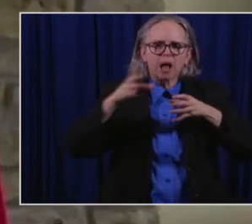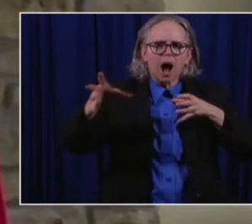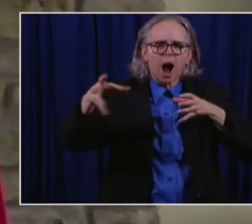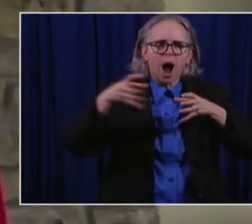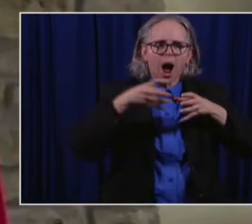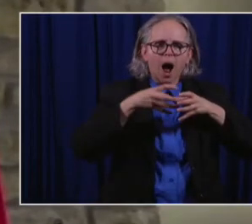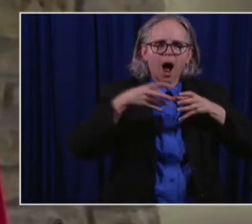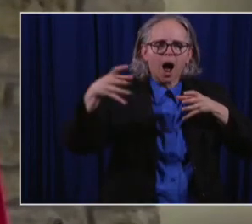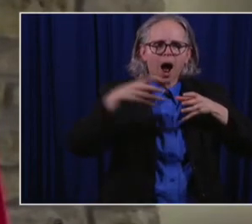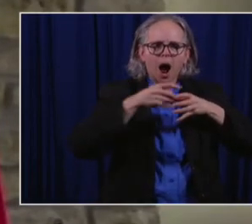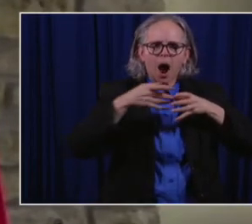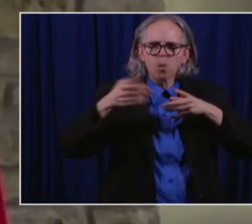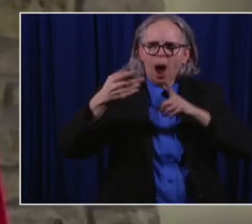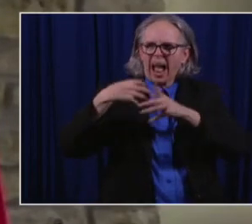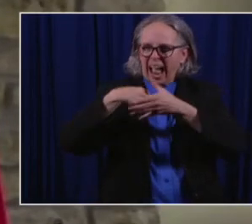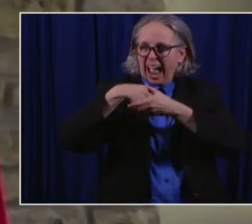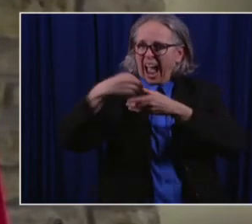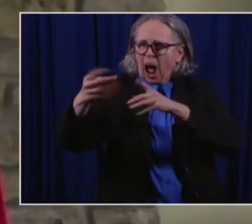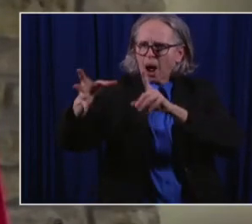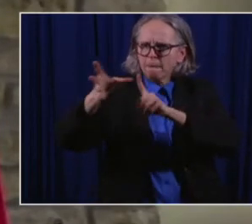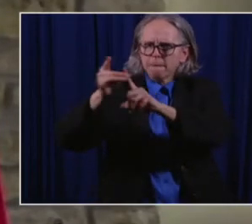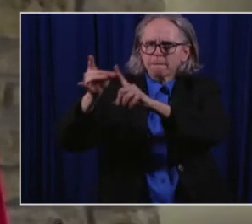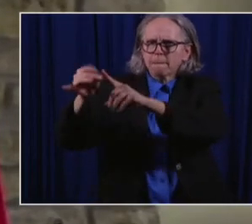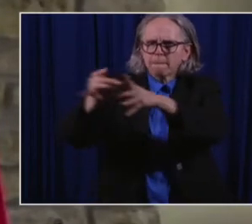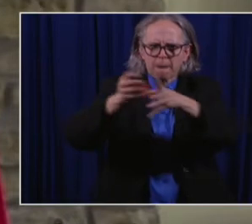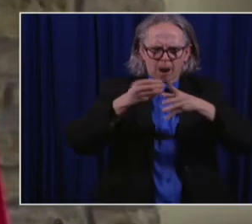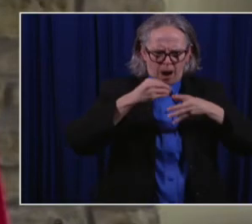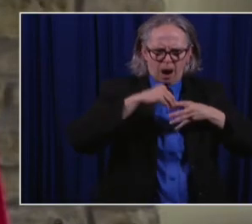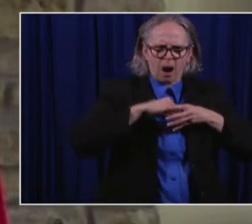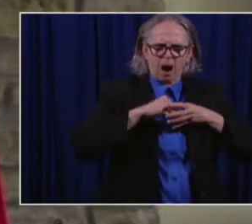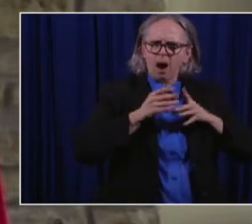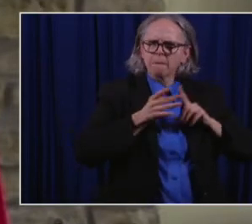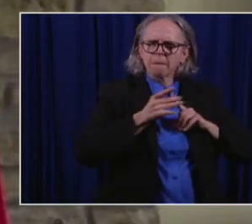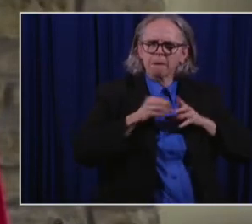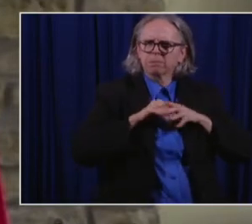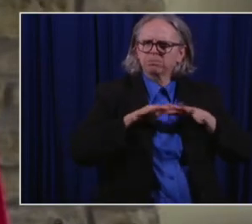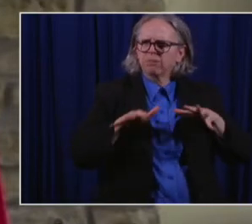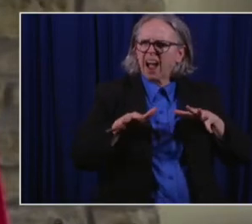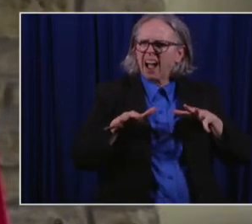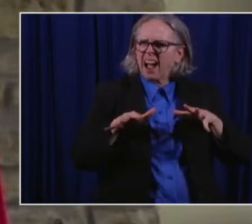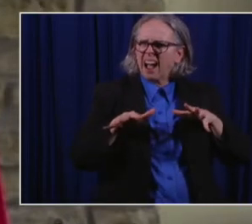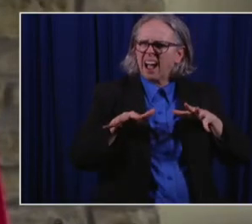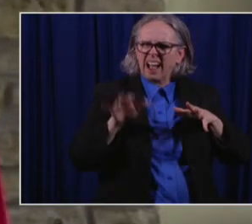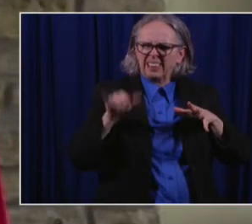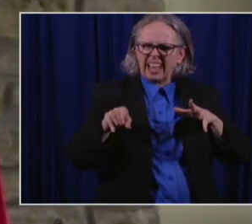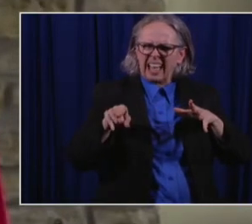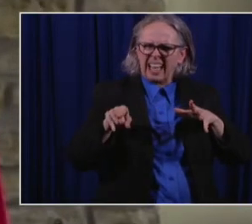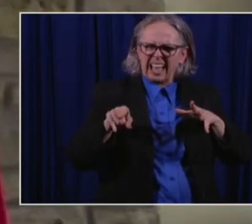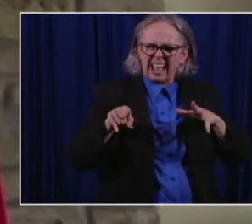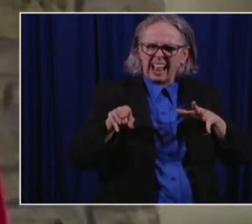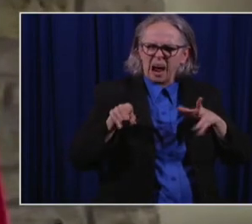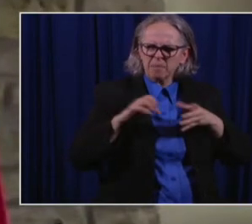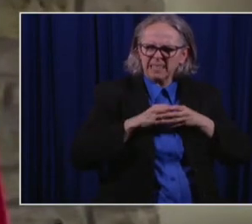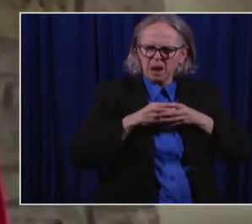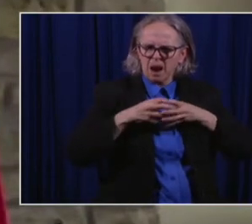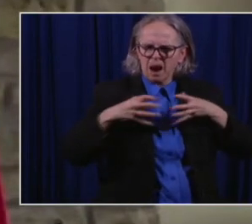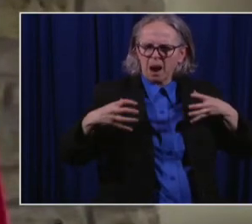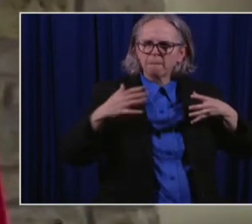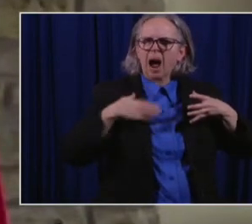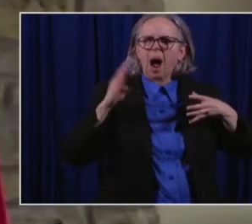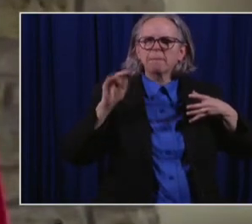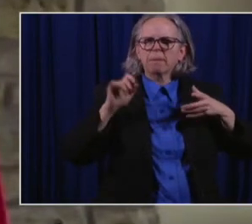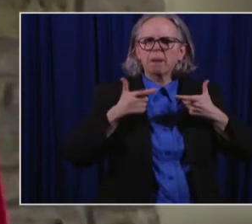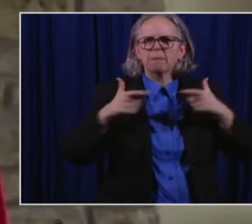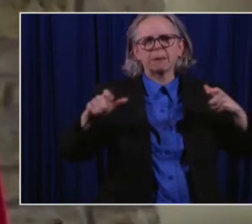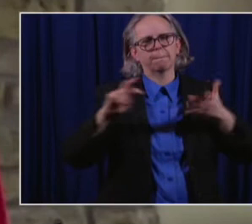mother, father, sister, brother, whoever they are, you need to be wearing a mask. So this message is loud